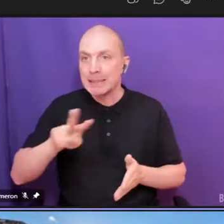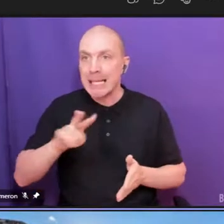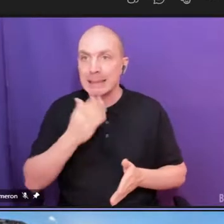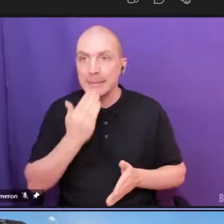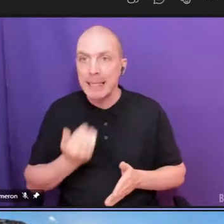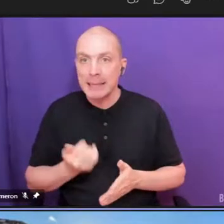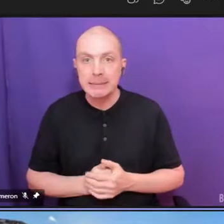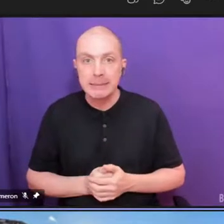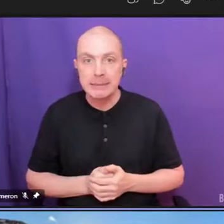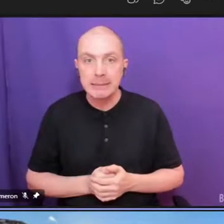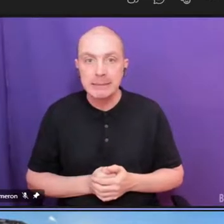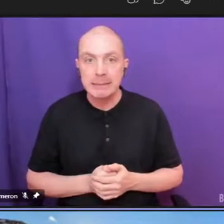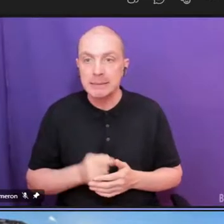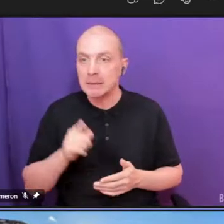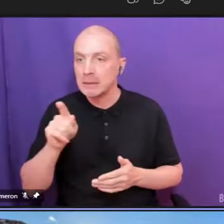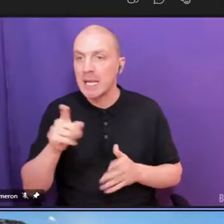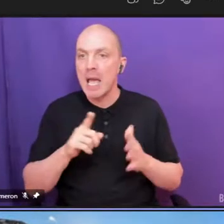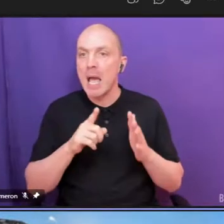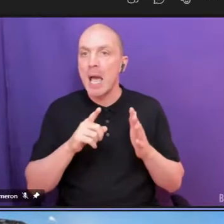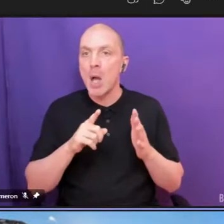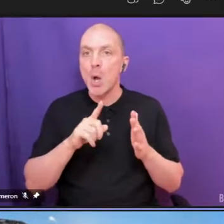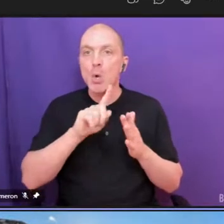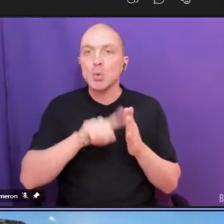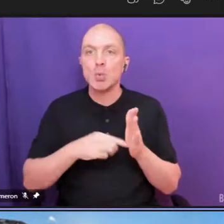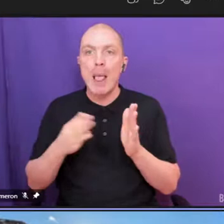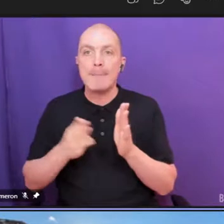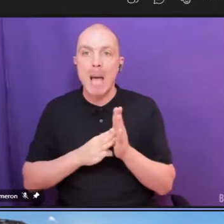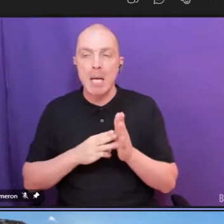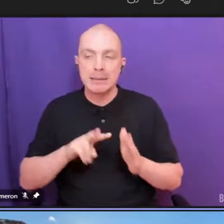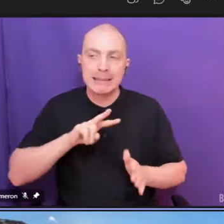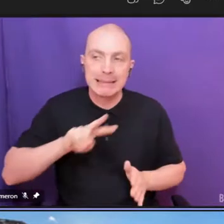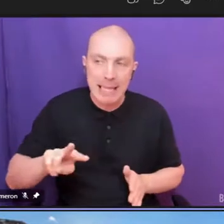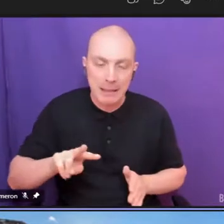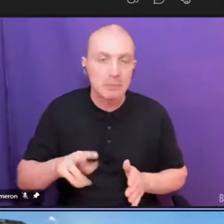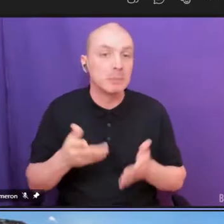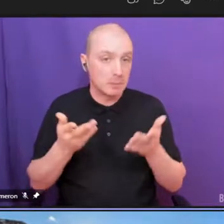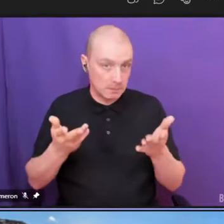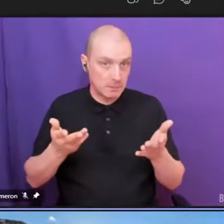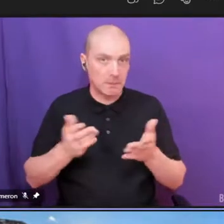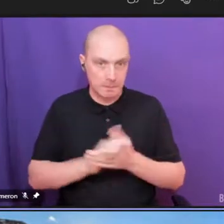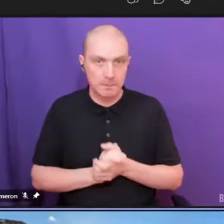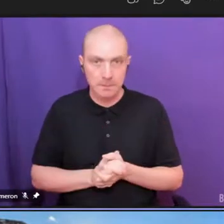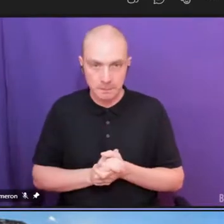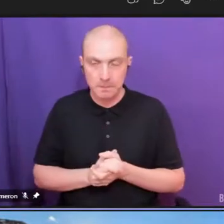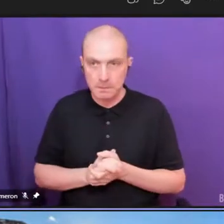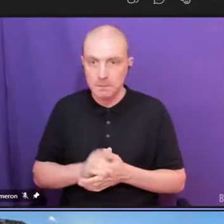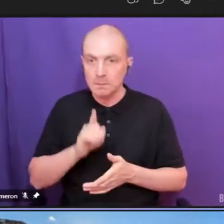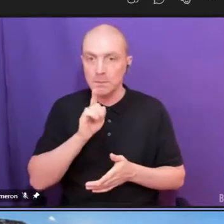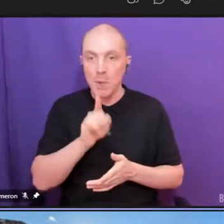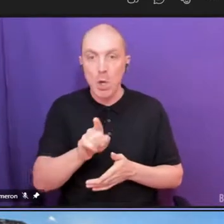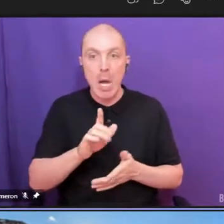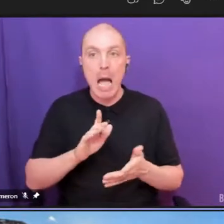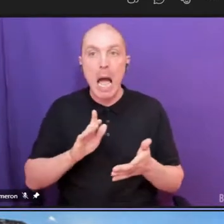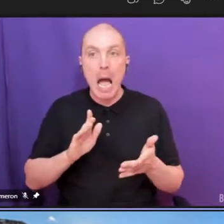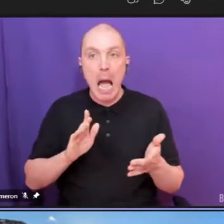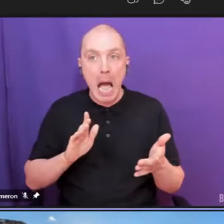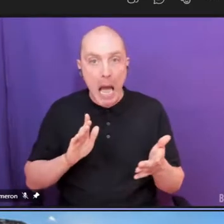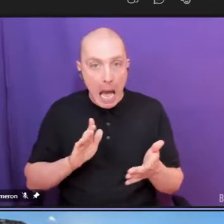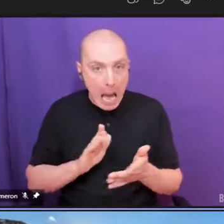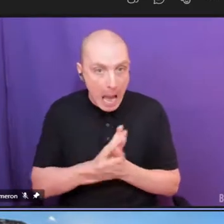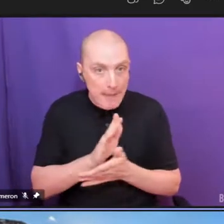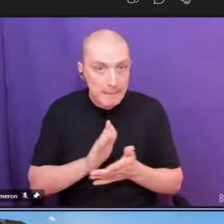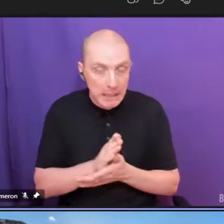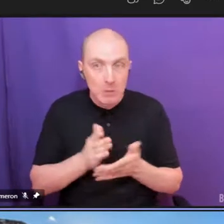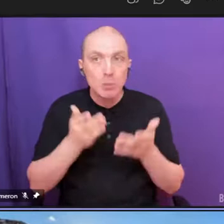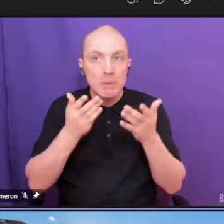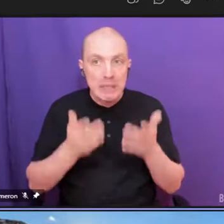Anyone? I'll second that, Eric. Thank you, Julie. And if we are happy with that, then let's move on to item number 7,